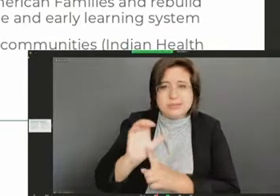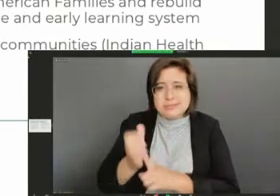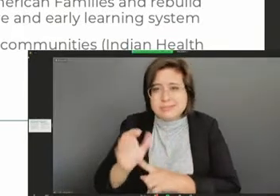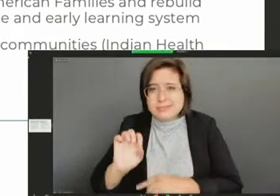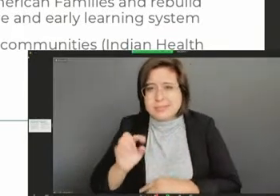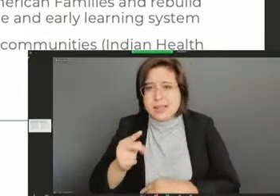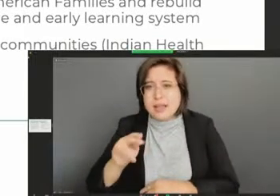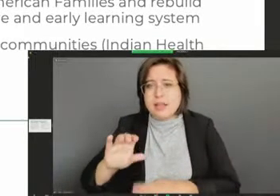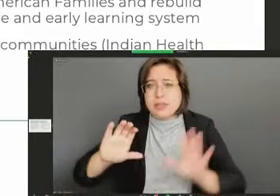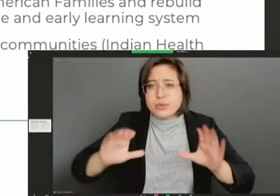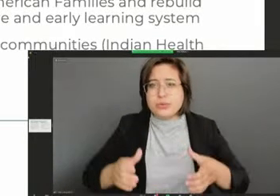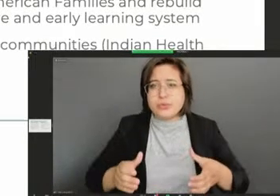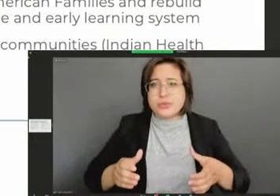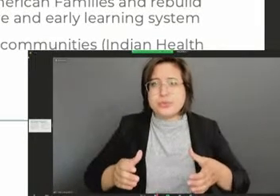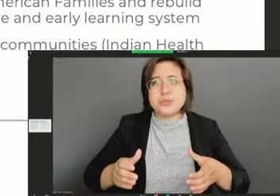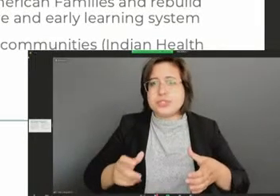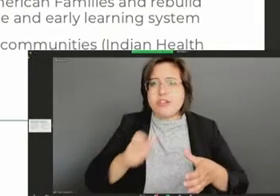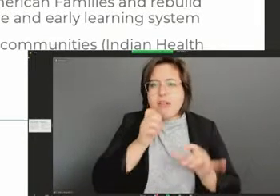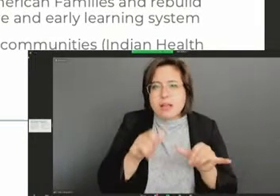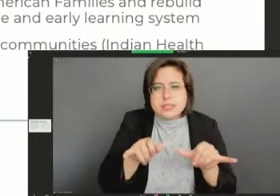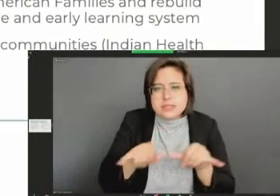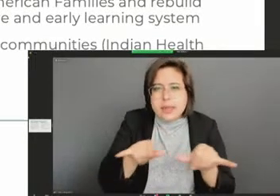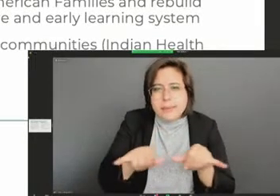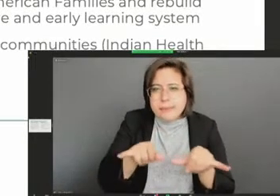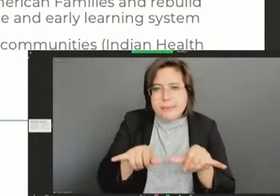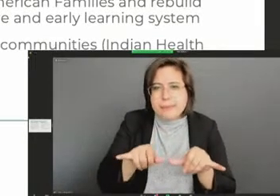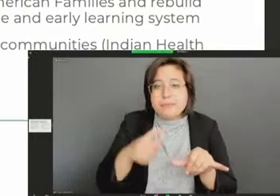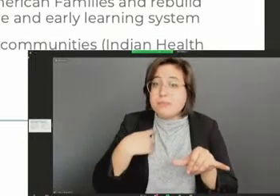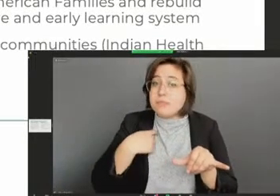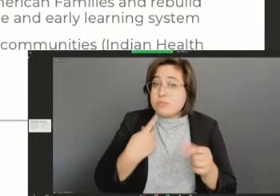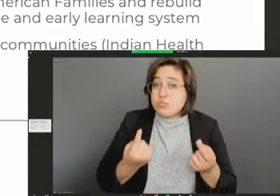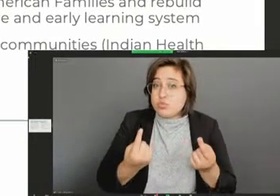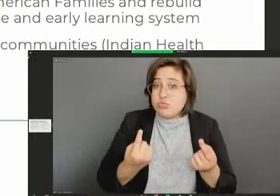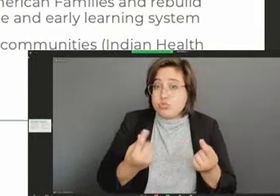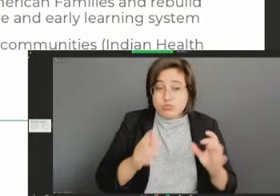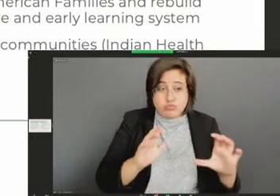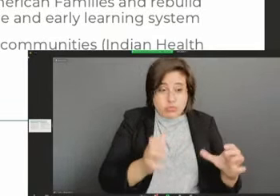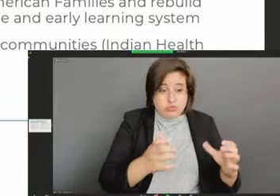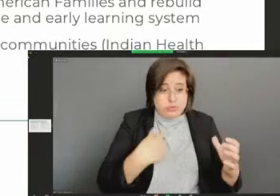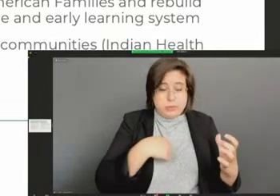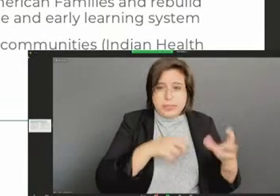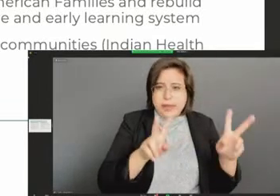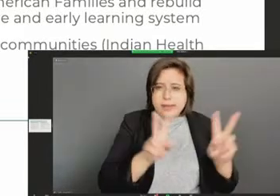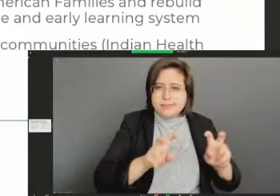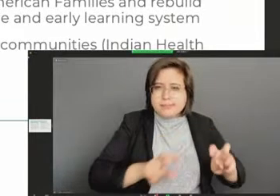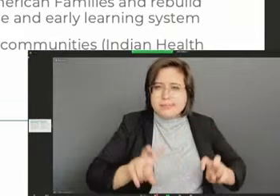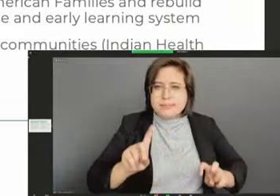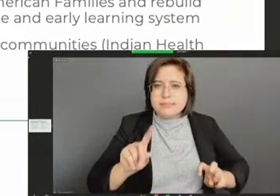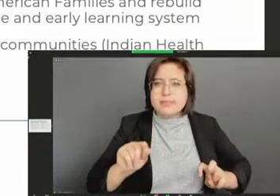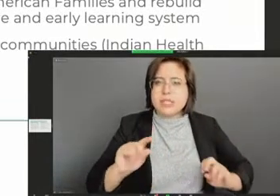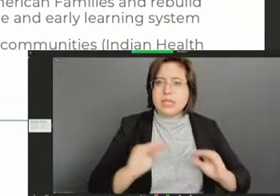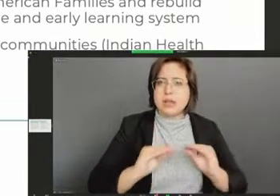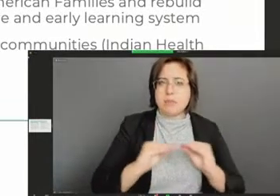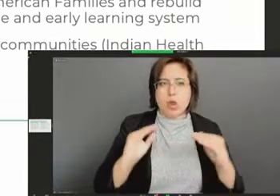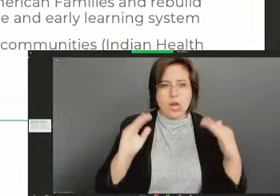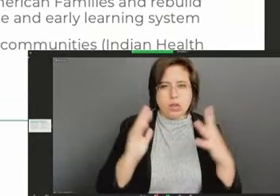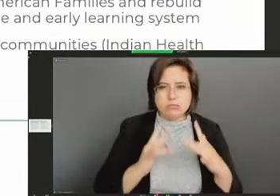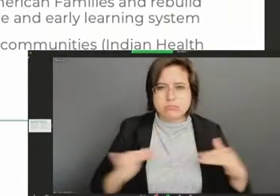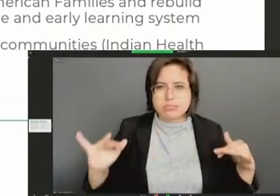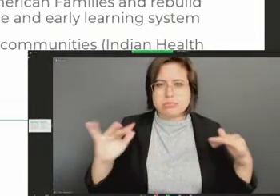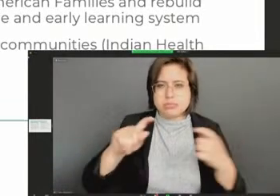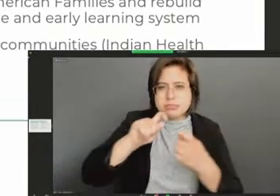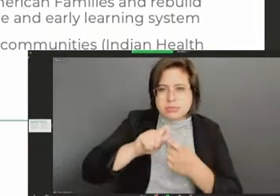are not homogeneous, and that we need to collect data that allow a more granular understanding